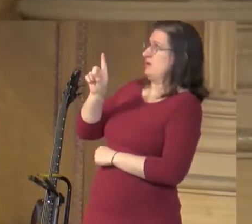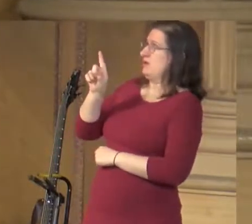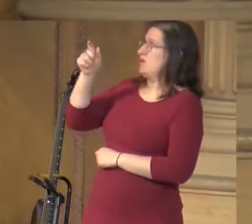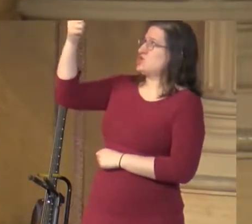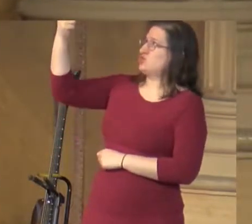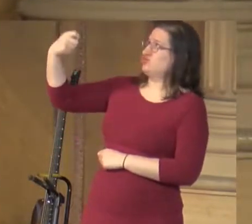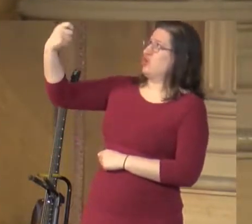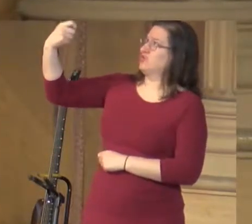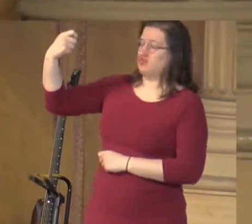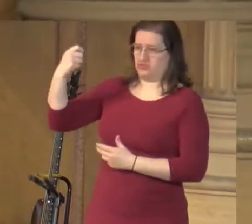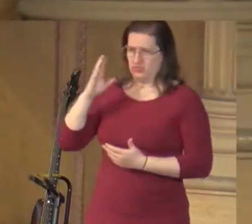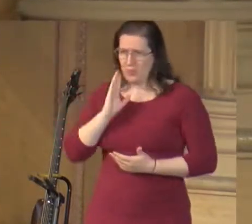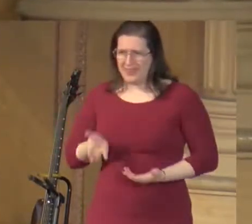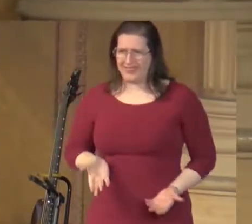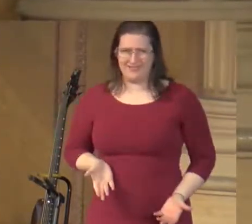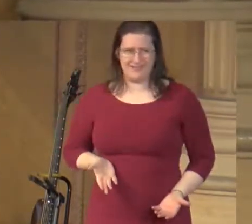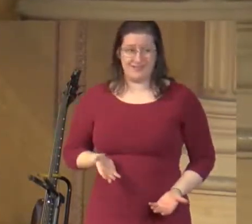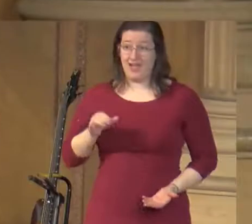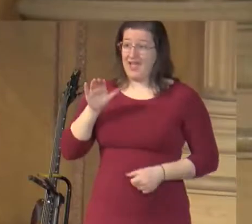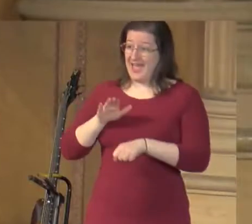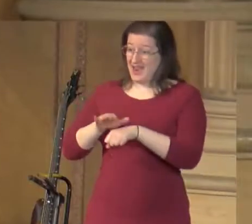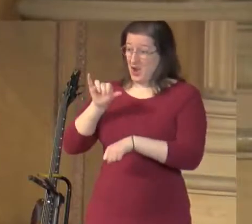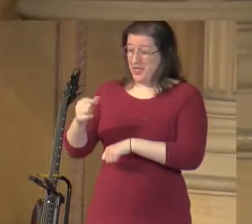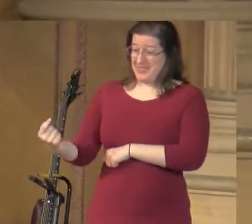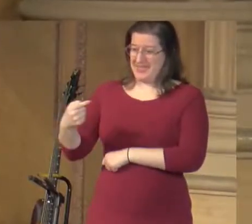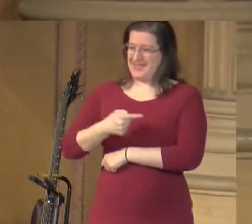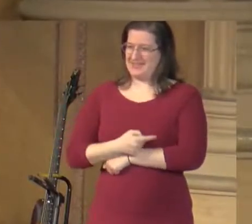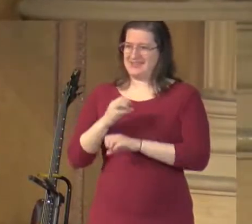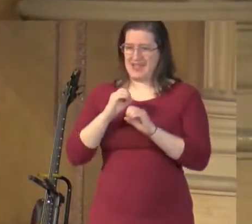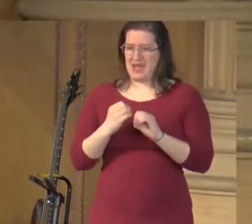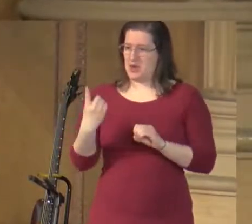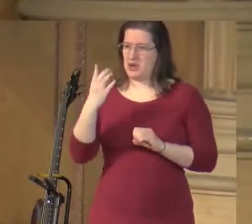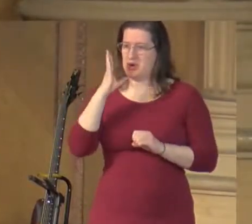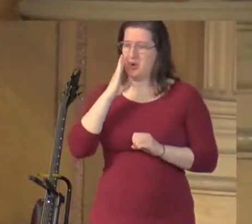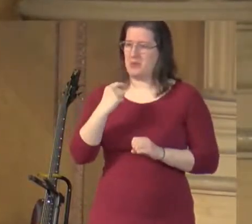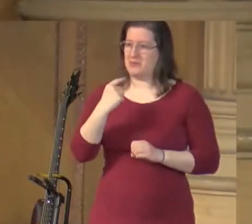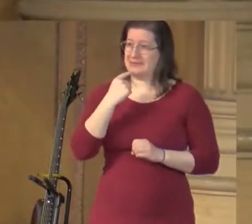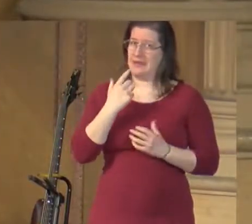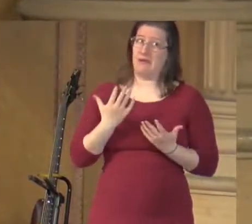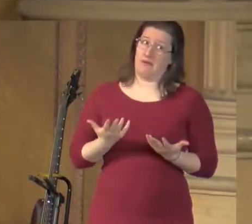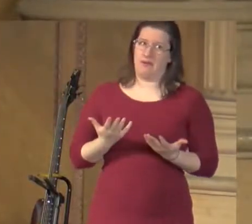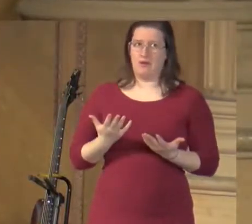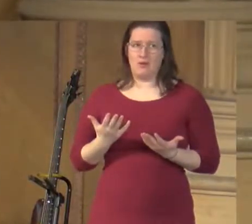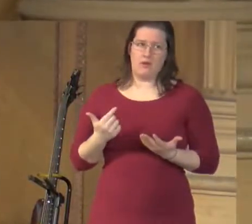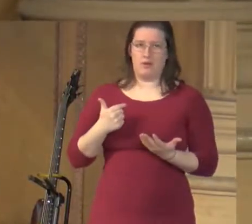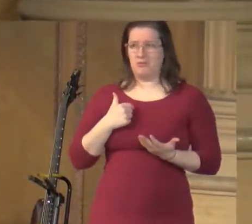and on that day nobody will say it would have just been better to not be a Christian